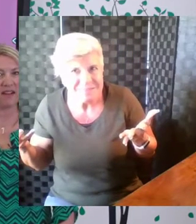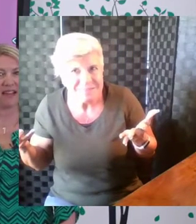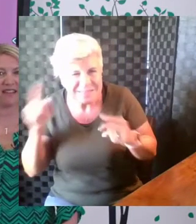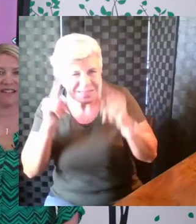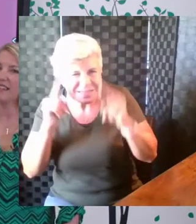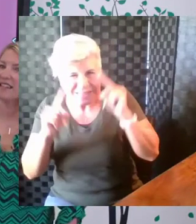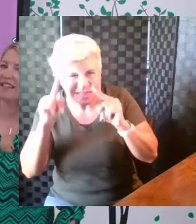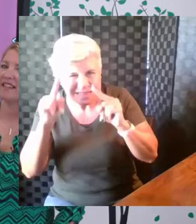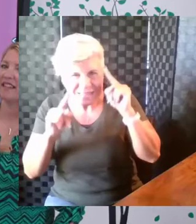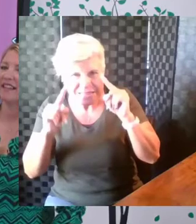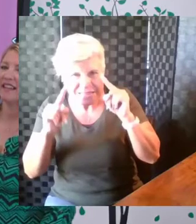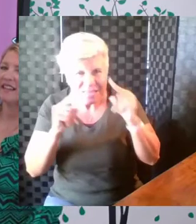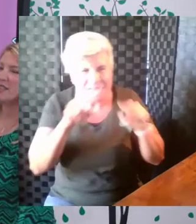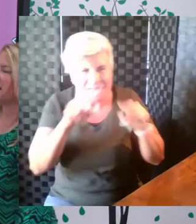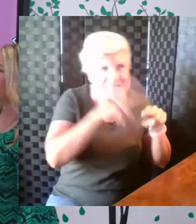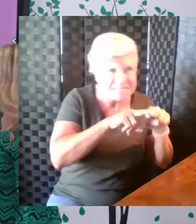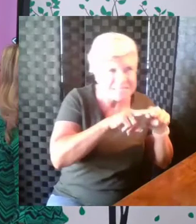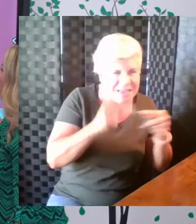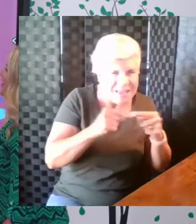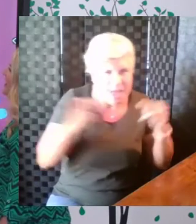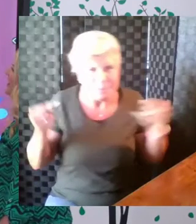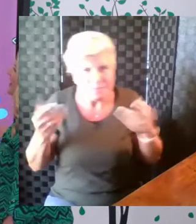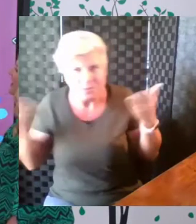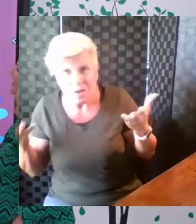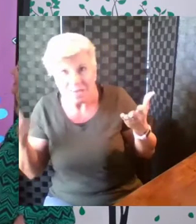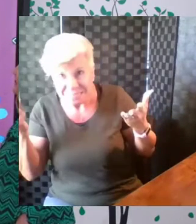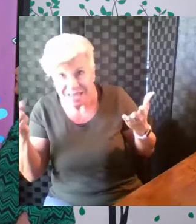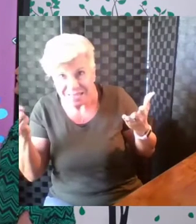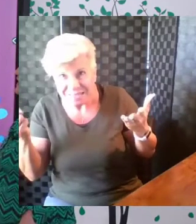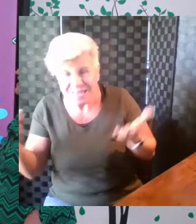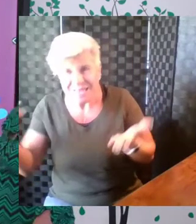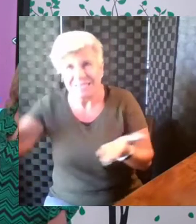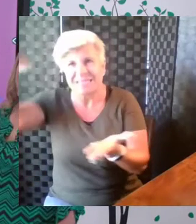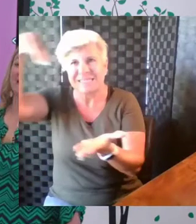Think about it. Shout it out.